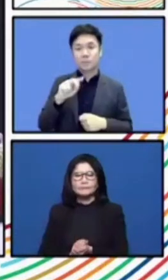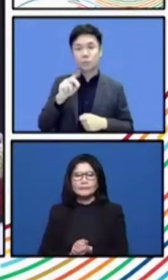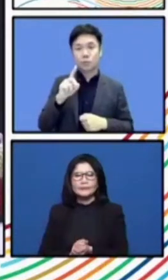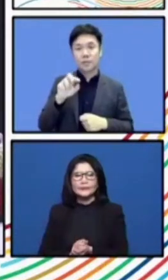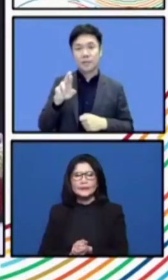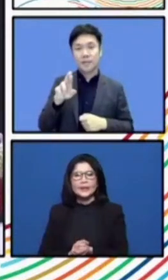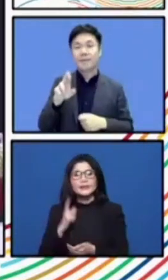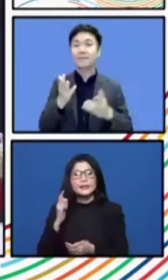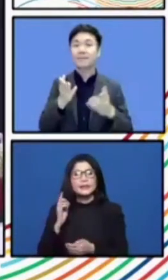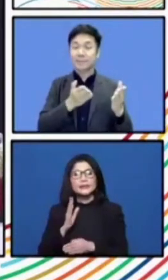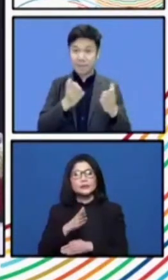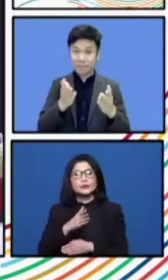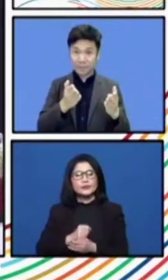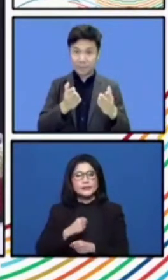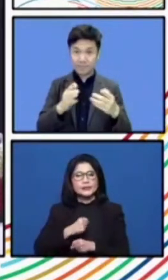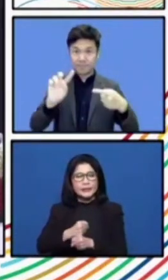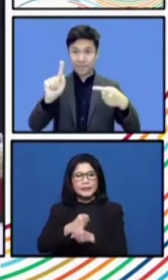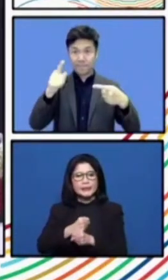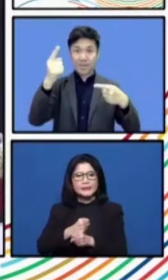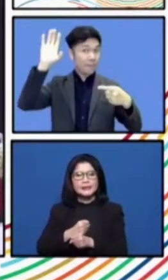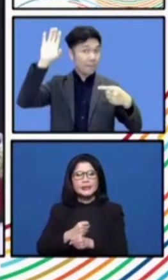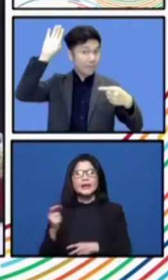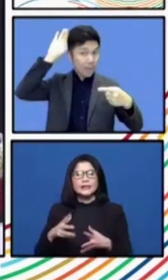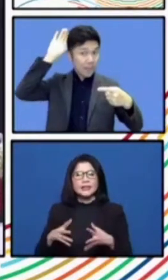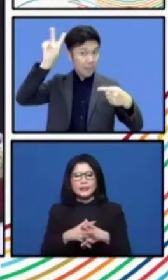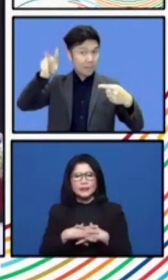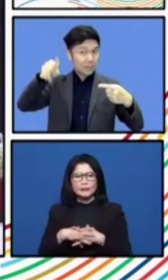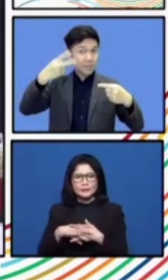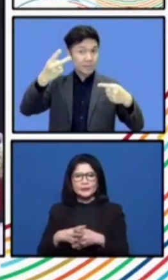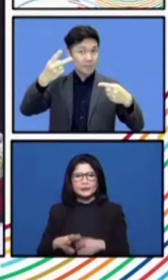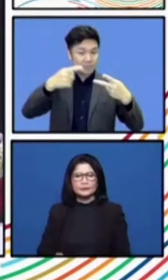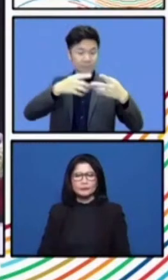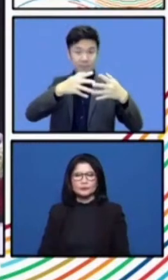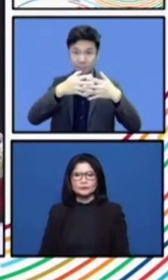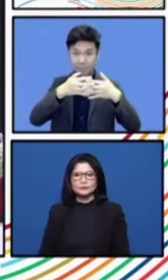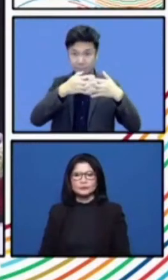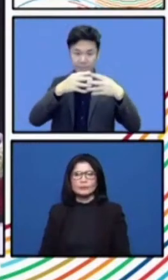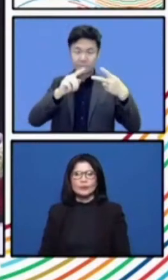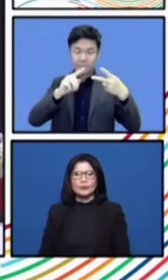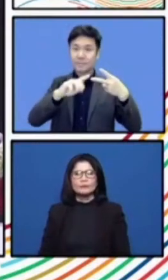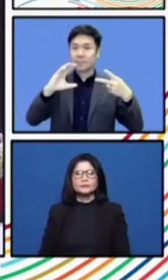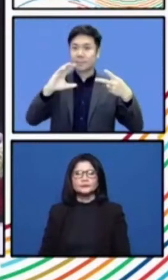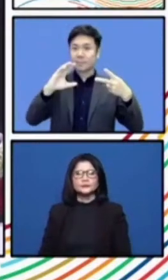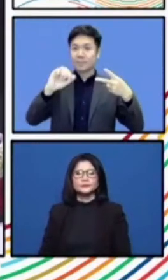she will be followed by the delegate from USA miss Catherine Bowen Williams